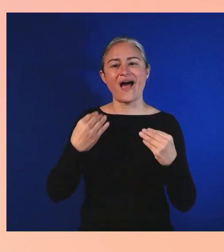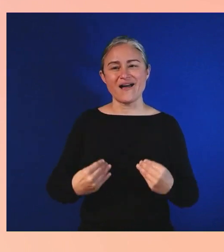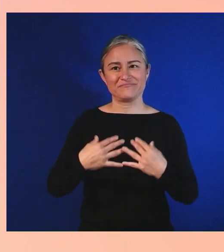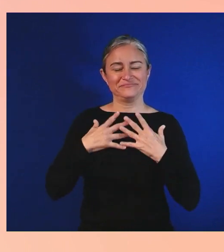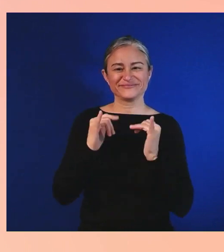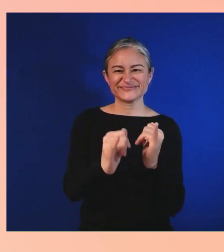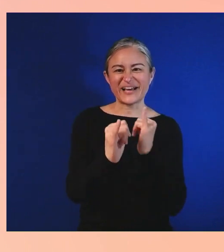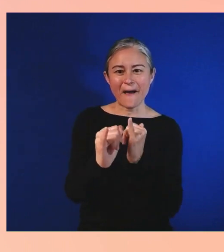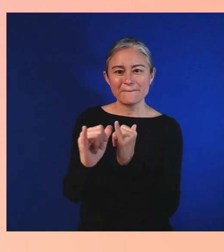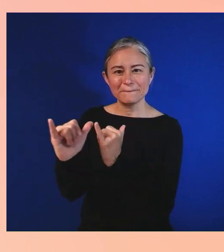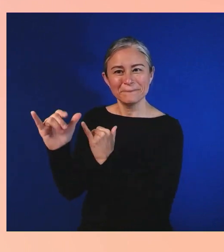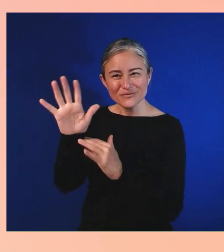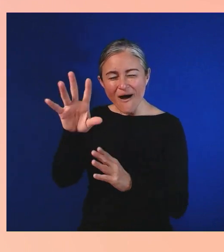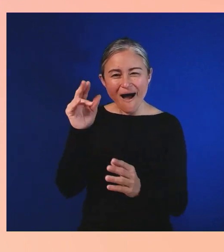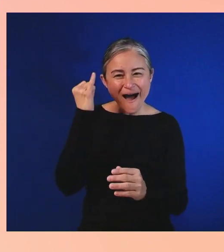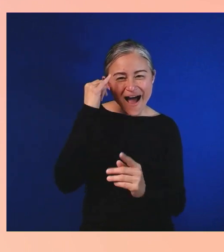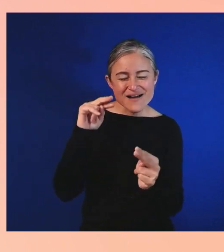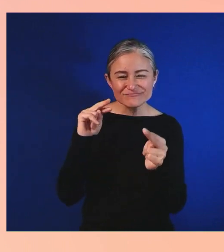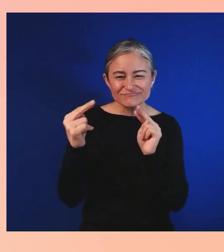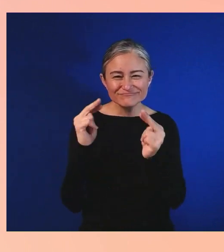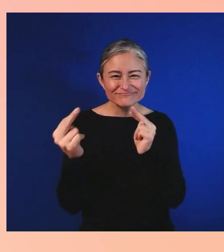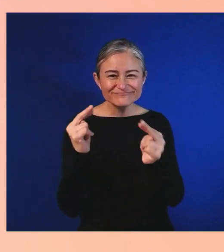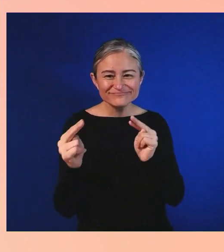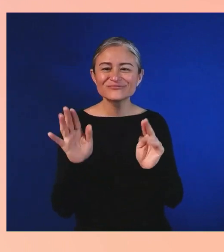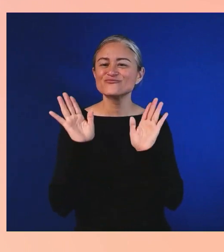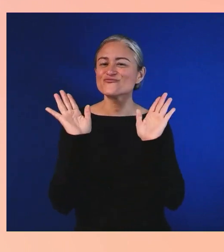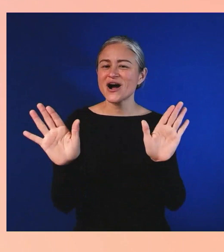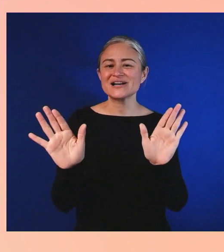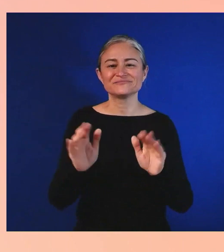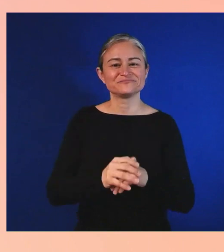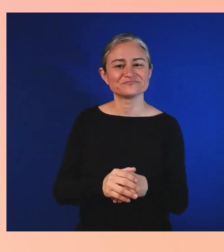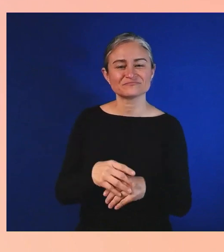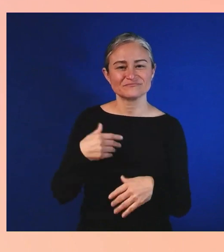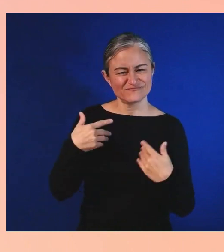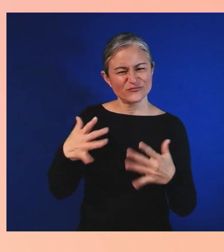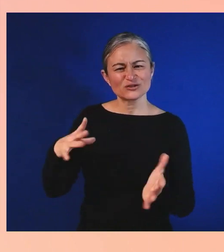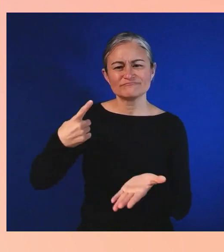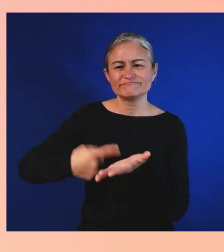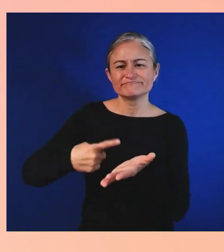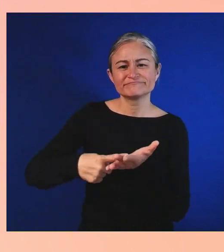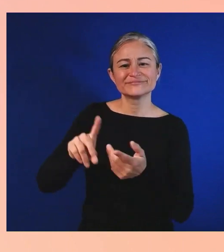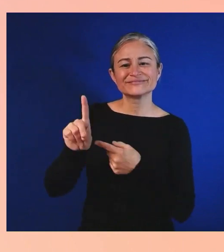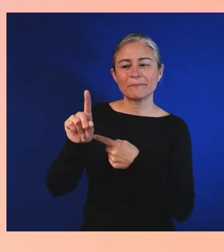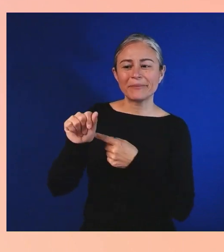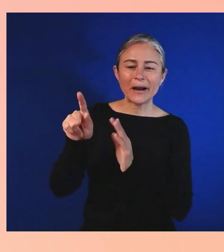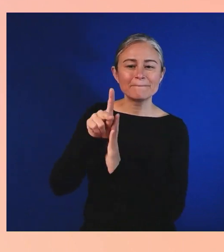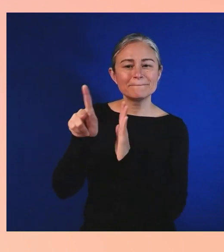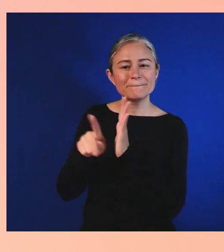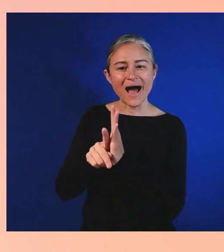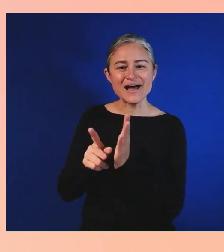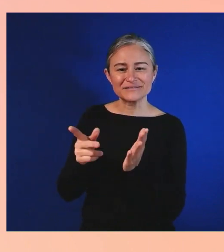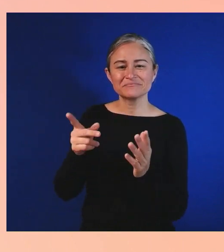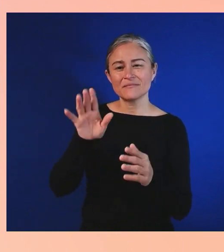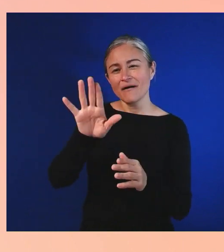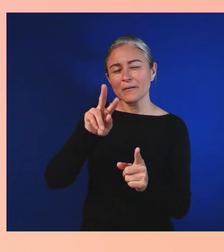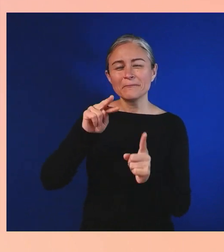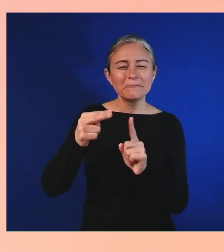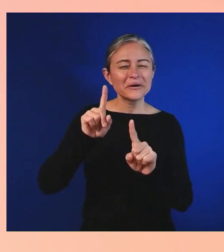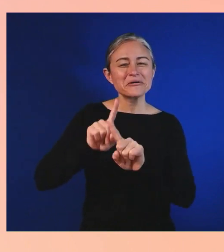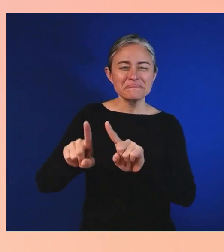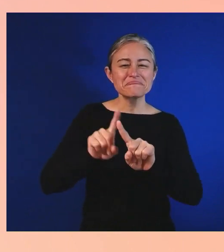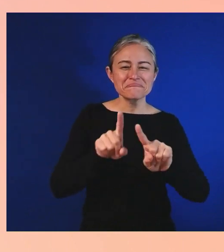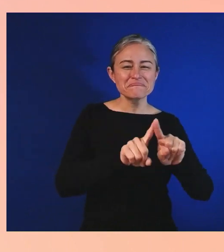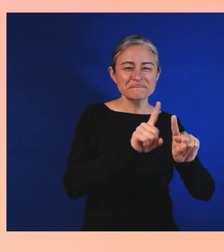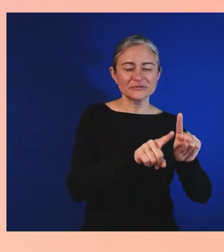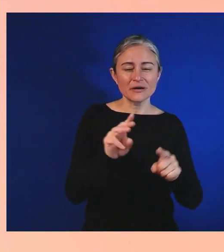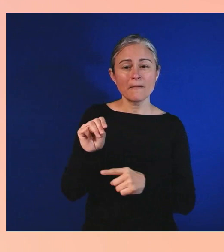are thinking about disability policy from lots of different perspectives. Maria doing great work across the United States, Dom